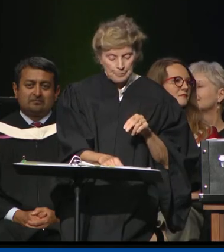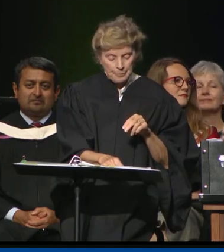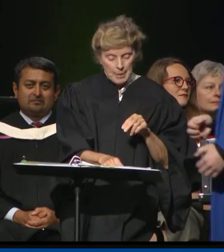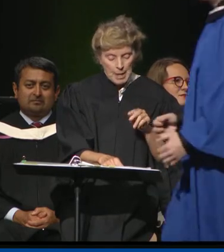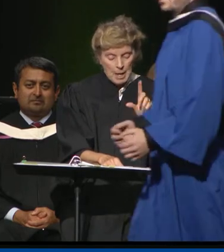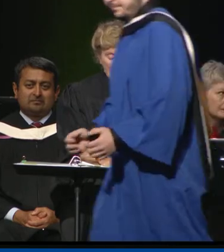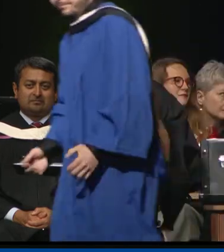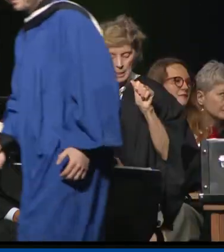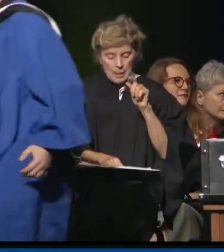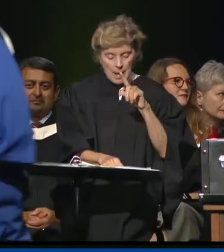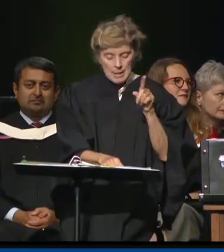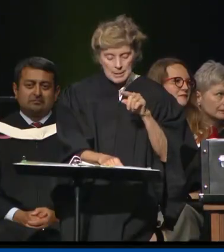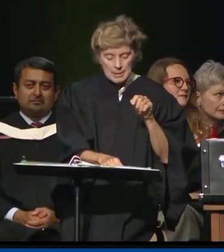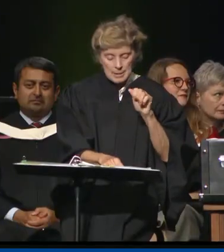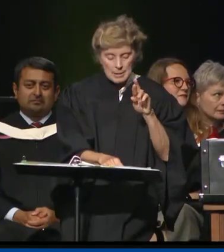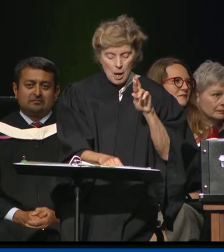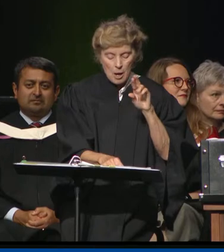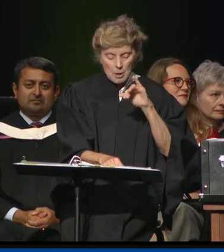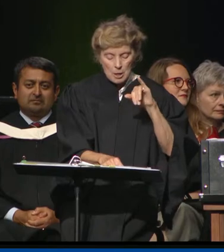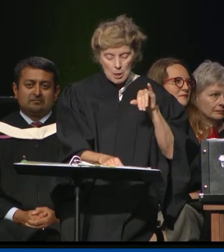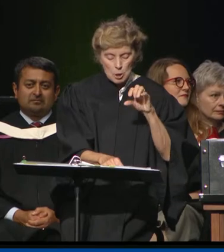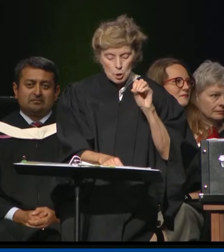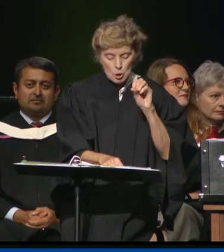Lazar Jovkovic.